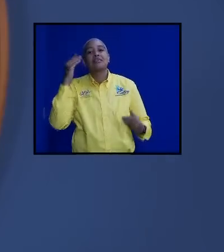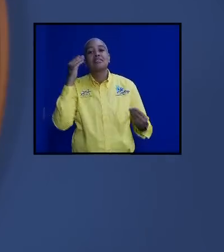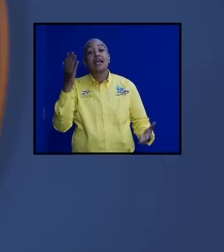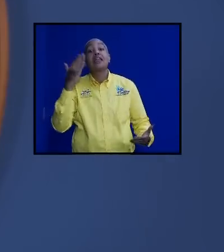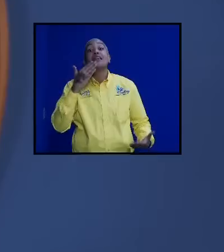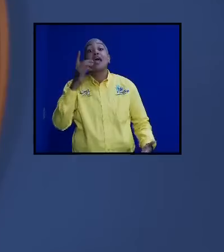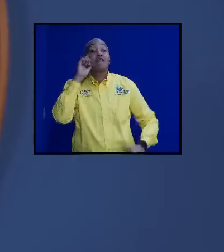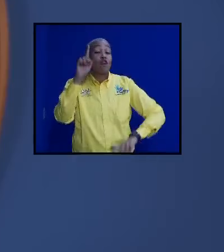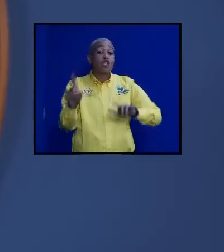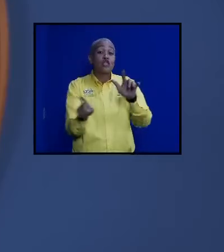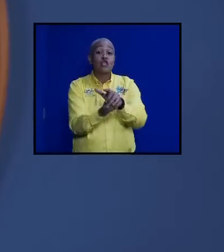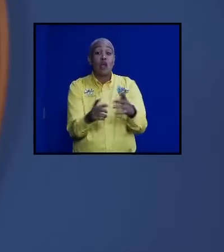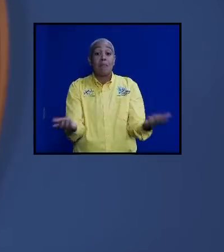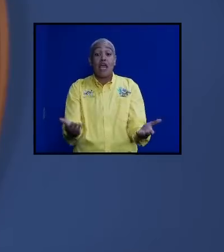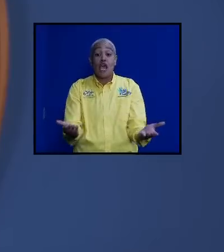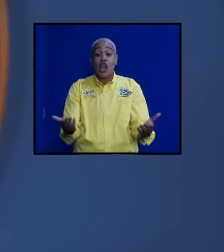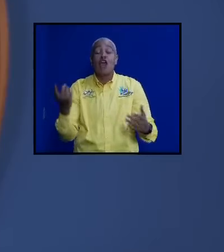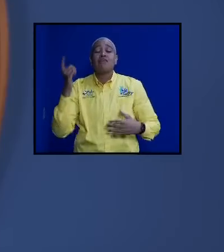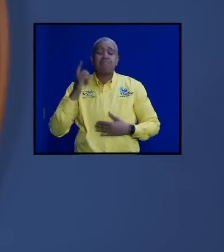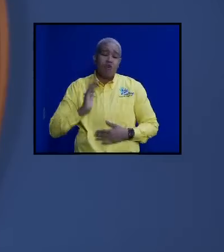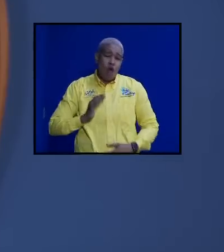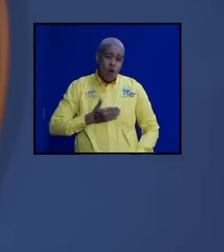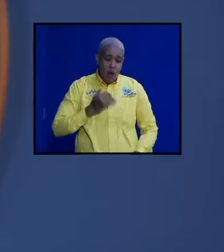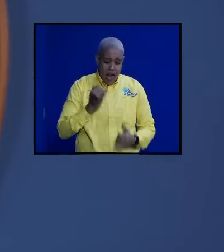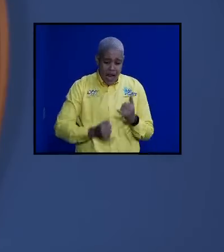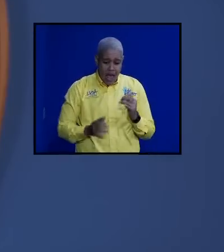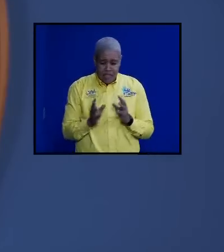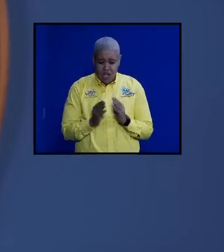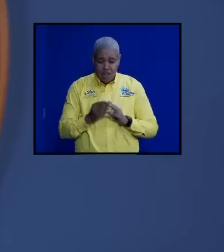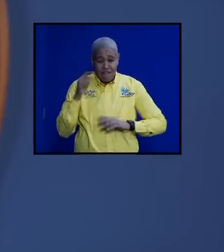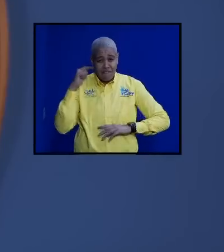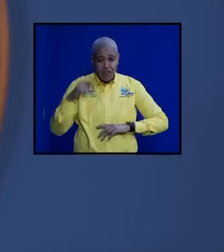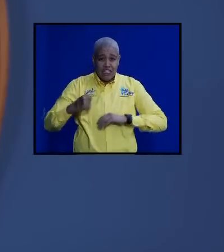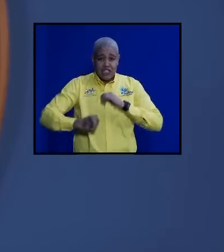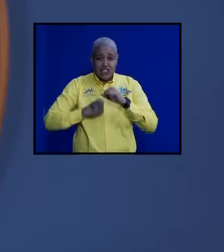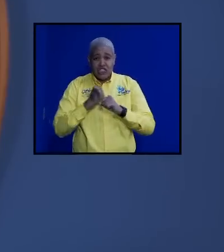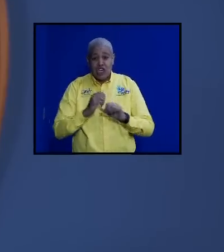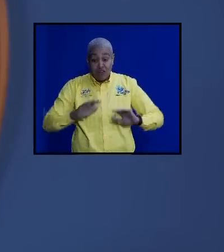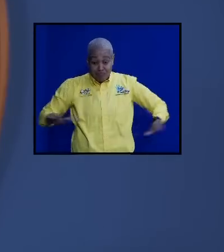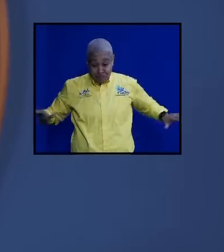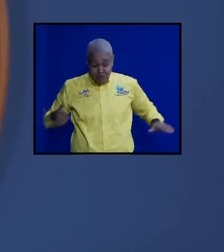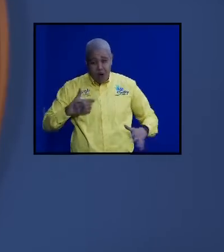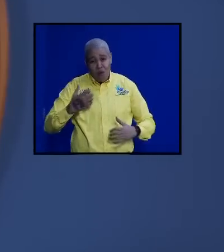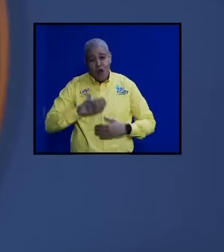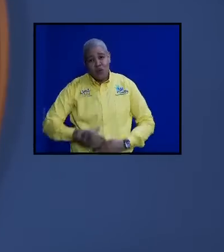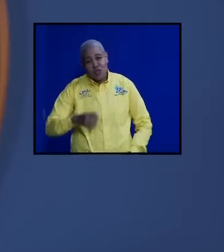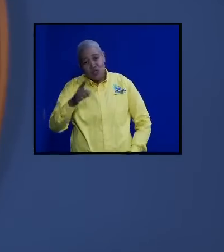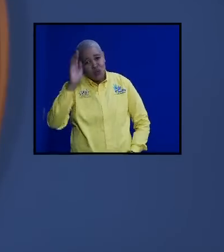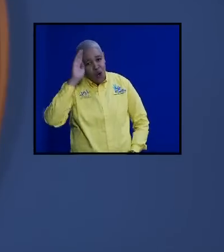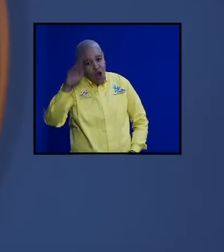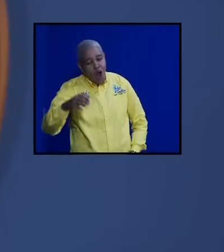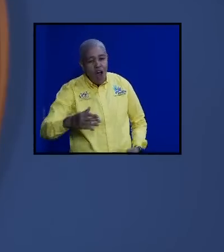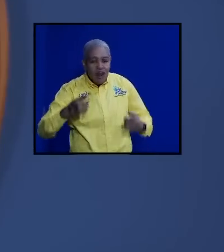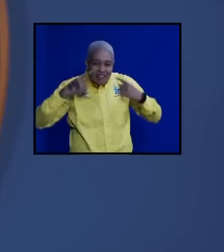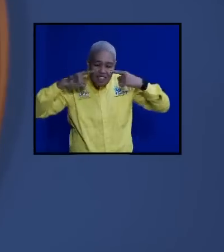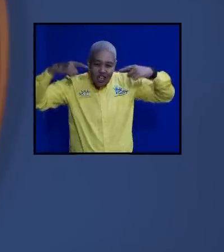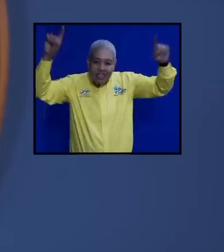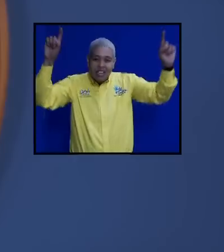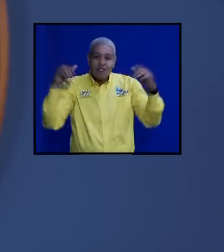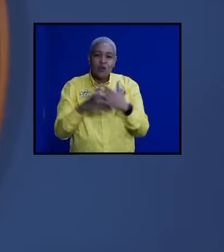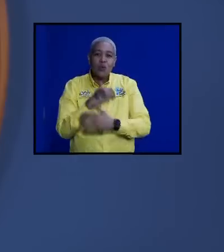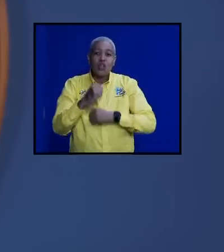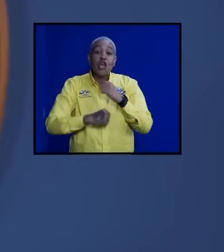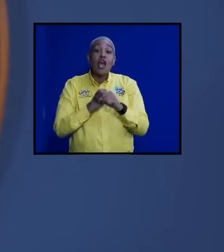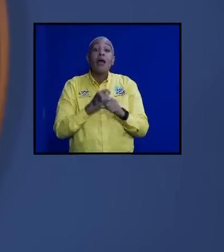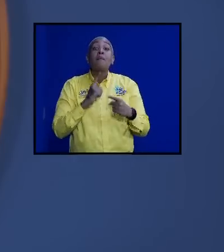out to our probably our last press conference for the year. And I want to wish you all a very prosperous new year and